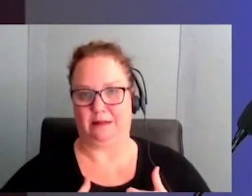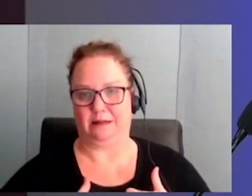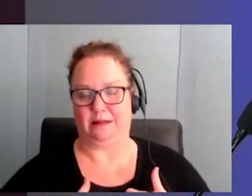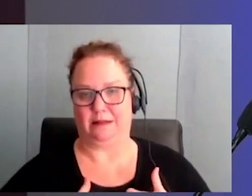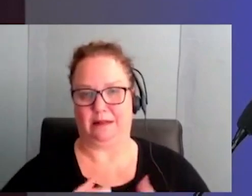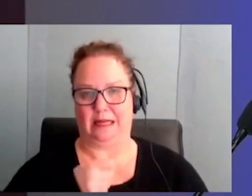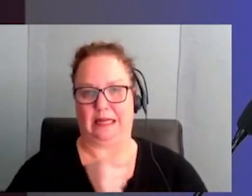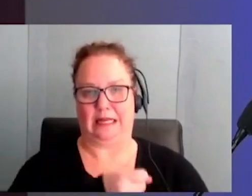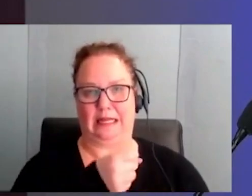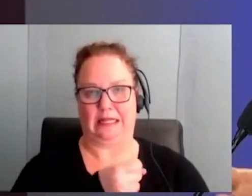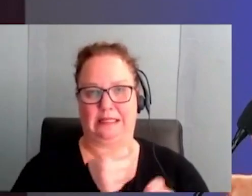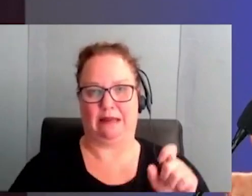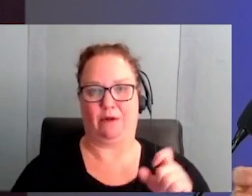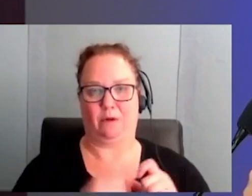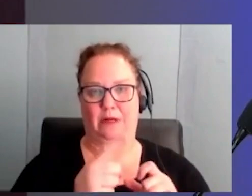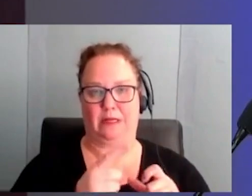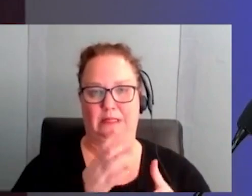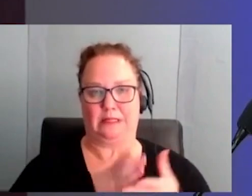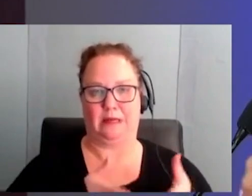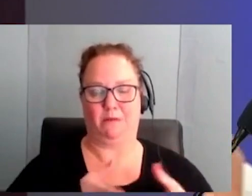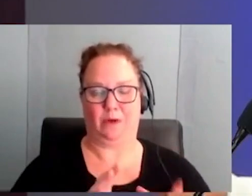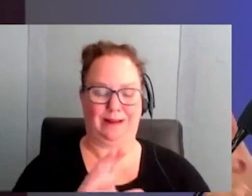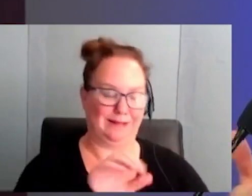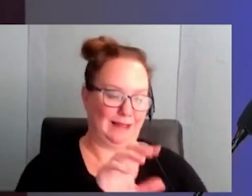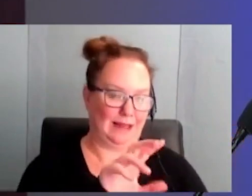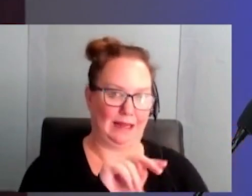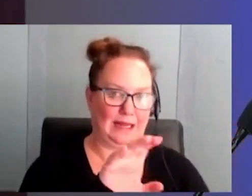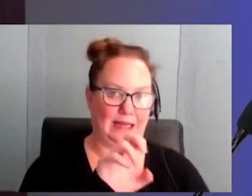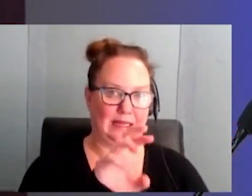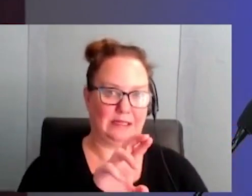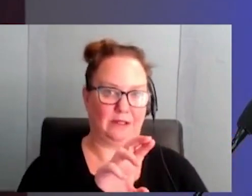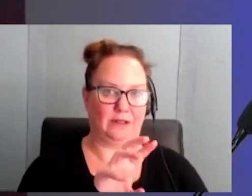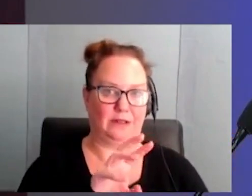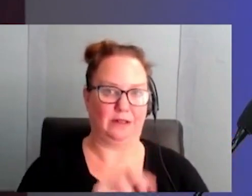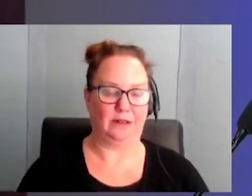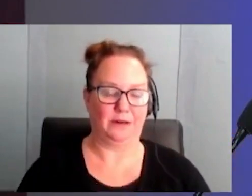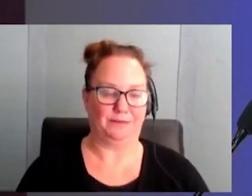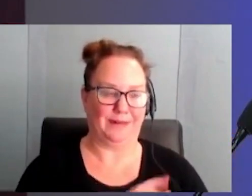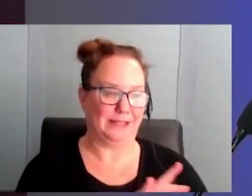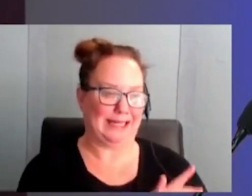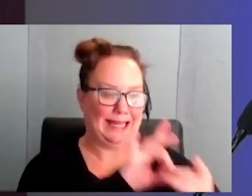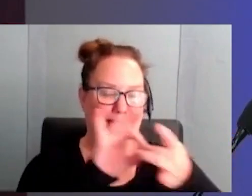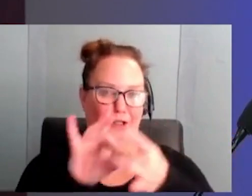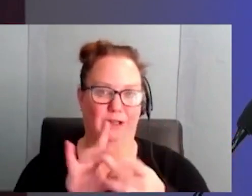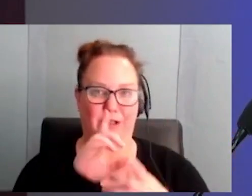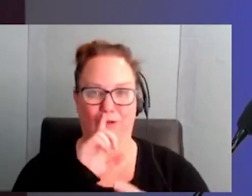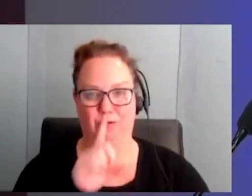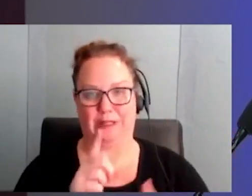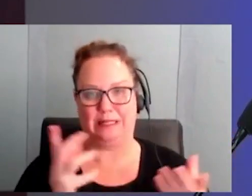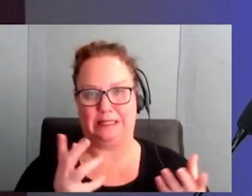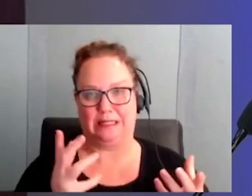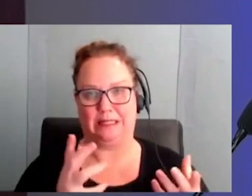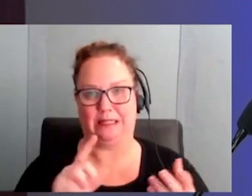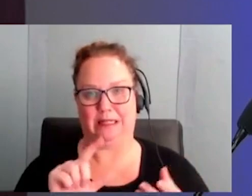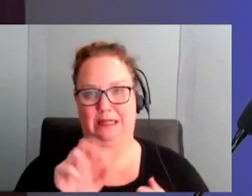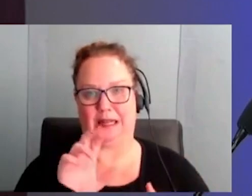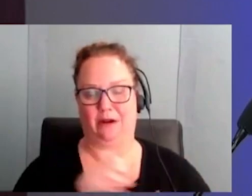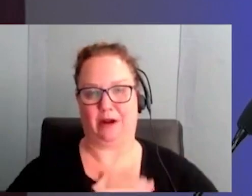everyone in some way. It's kind of like cancer, it's 6 degrees to something. So it's real and it's here. And Gary, I appreciate